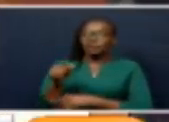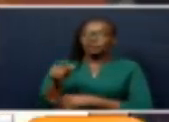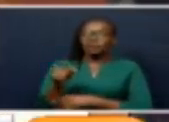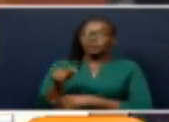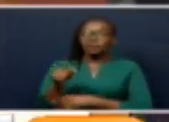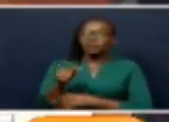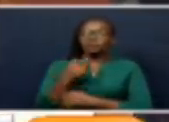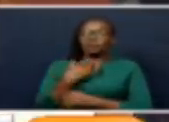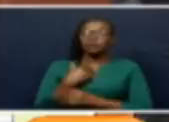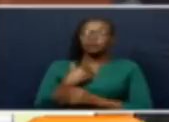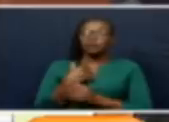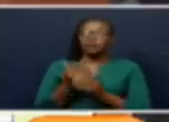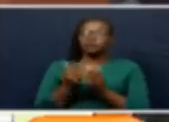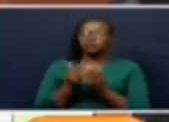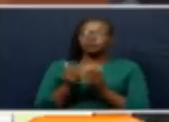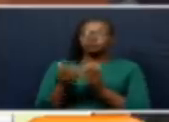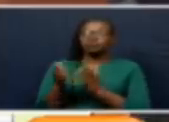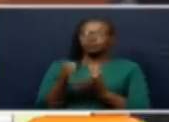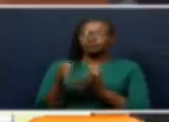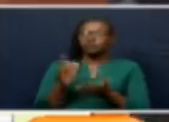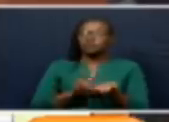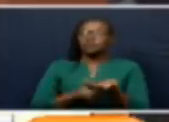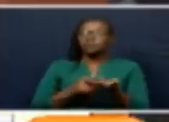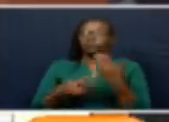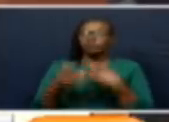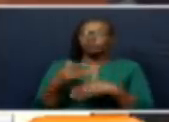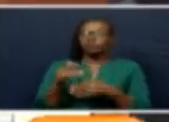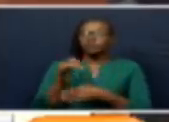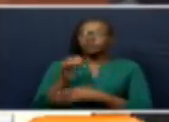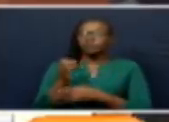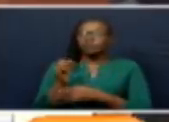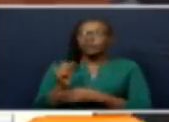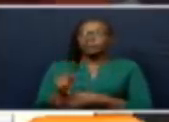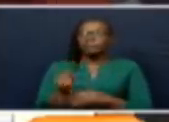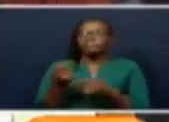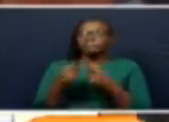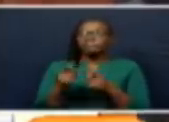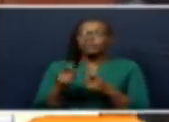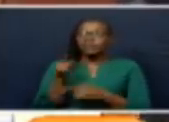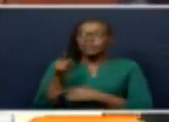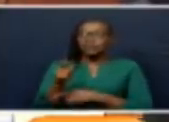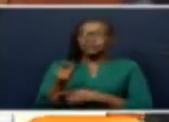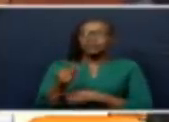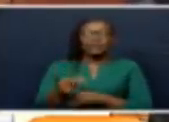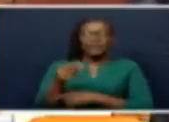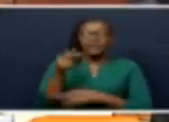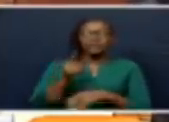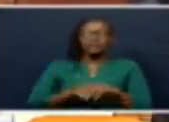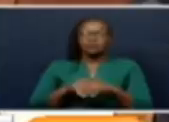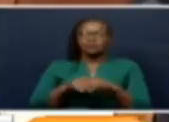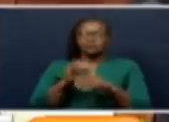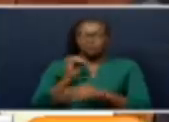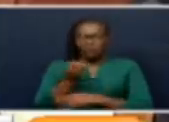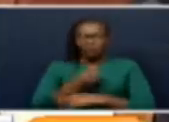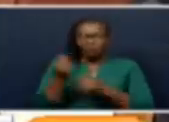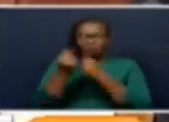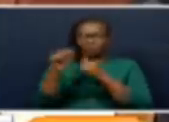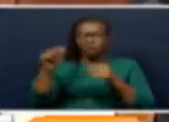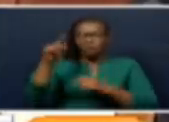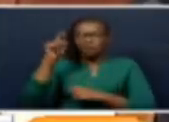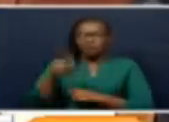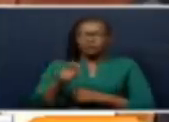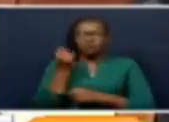to benefit out of such like confusion. That's what they like. That's what they are doing. And it is the highest time our president should realize